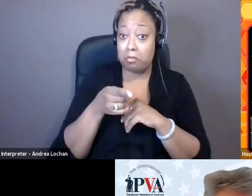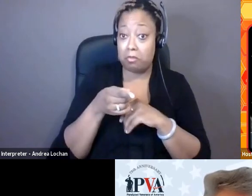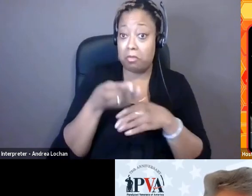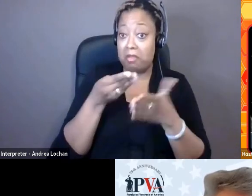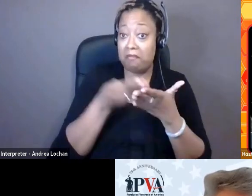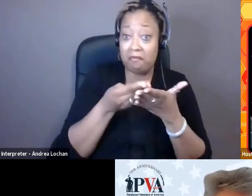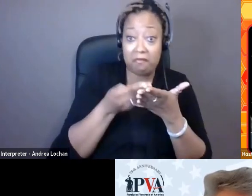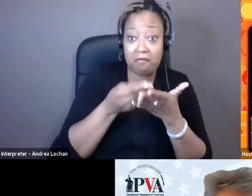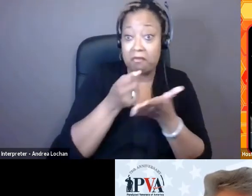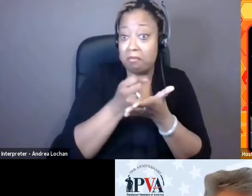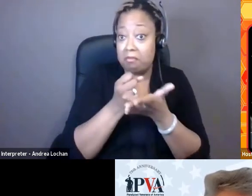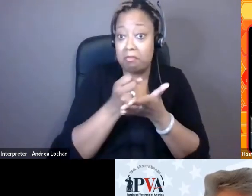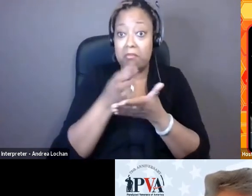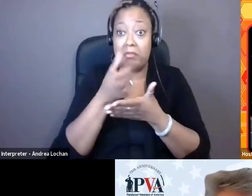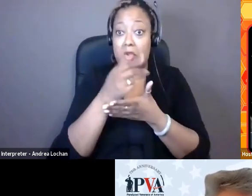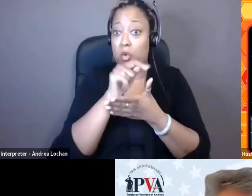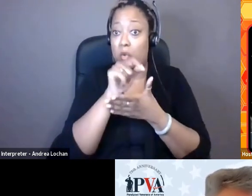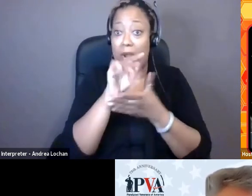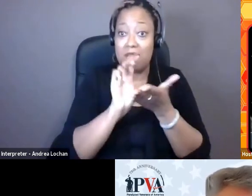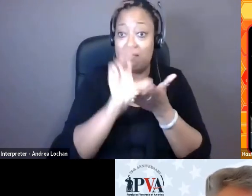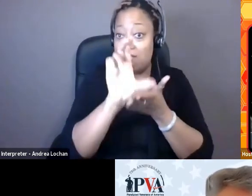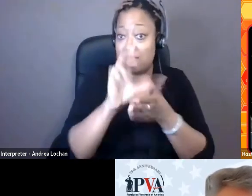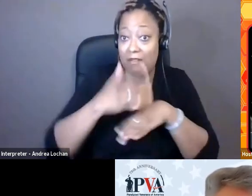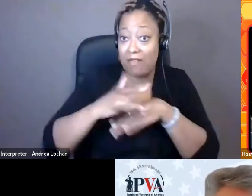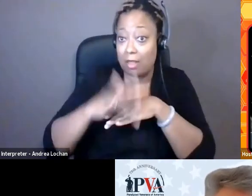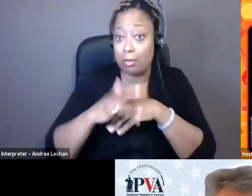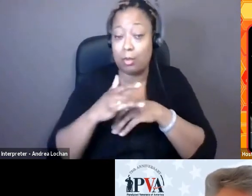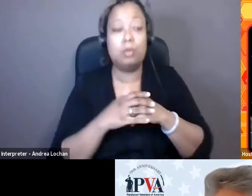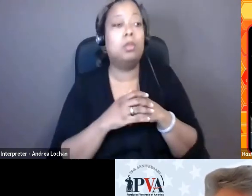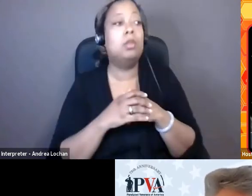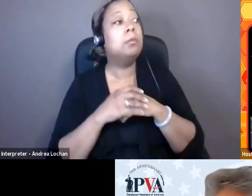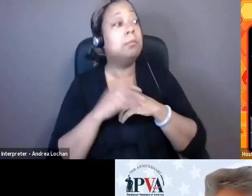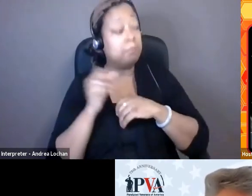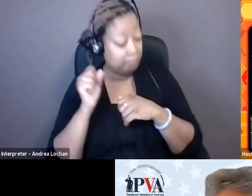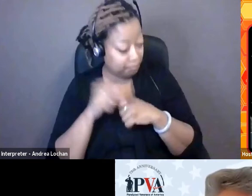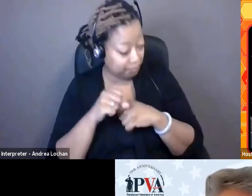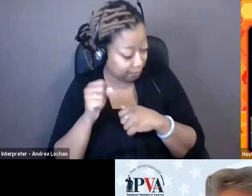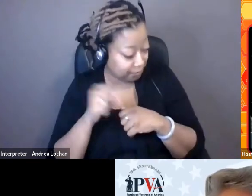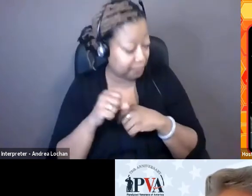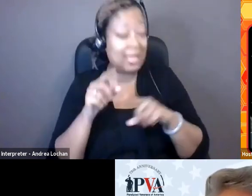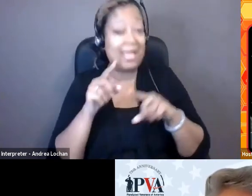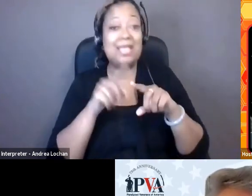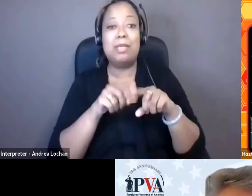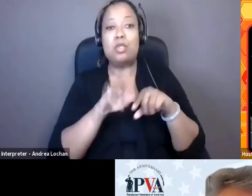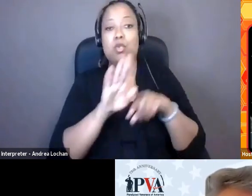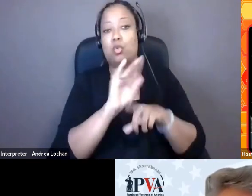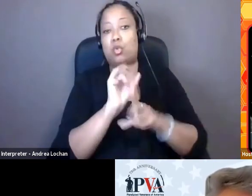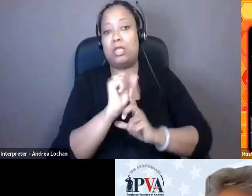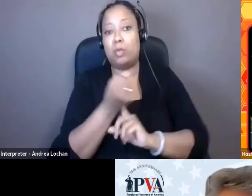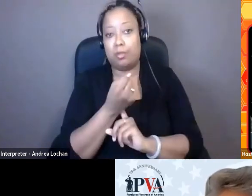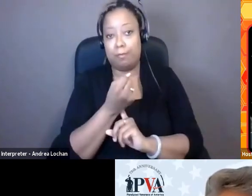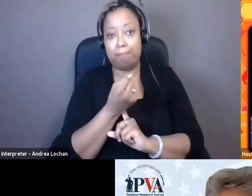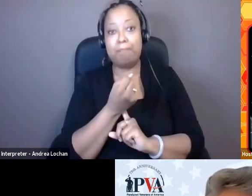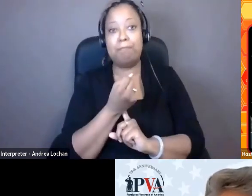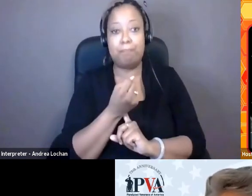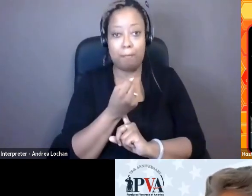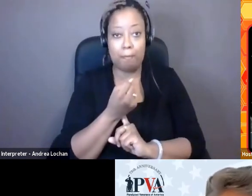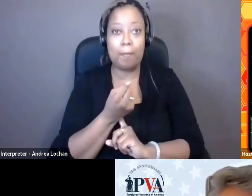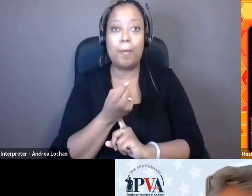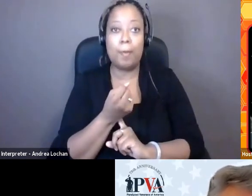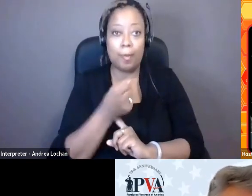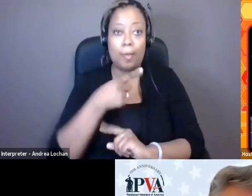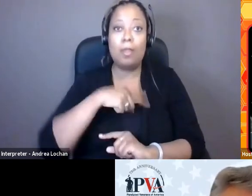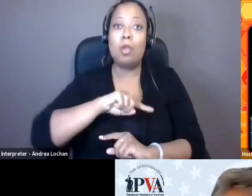grants available? There are, depends on your situation. We deal a lot